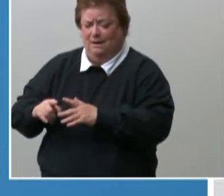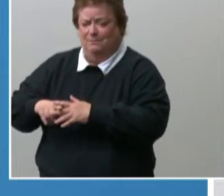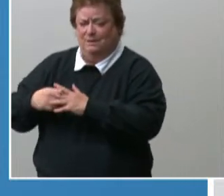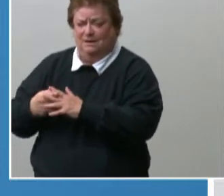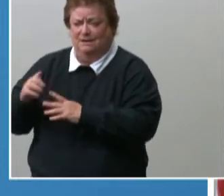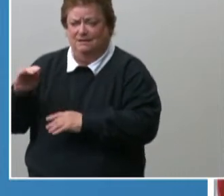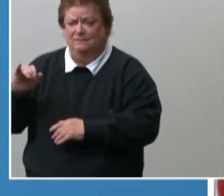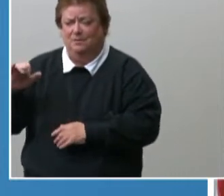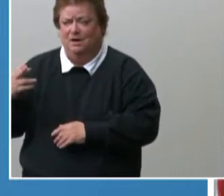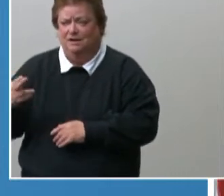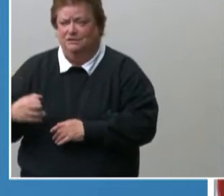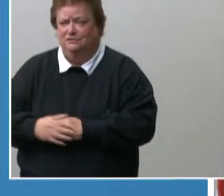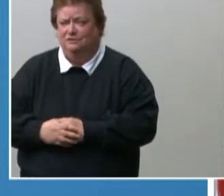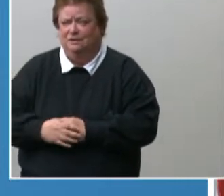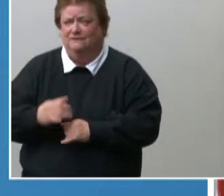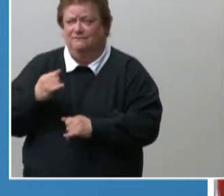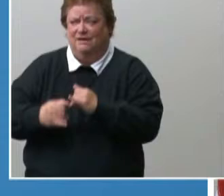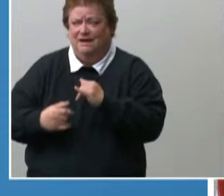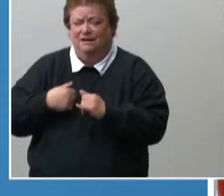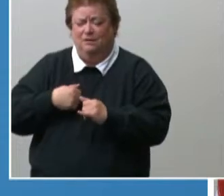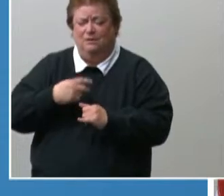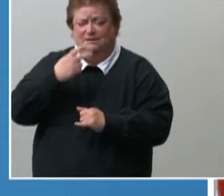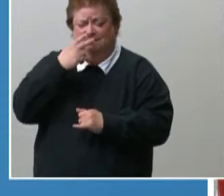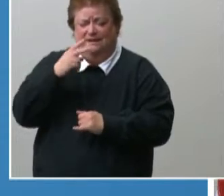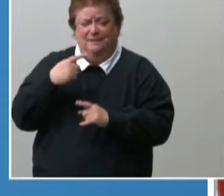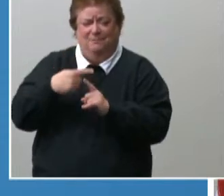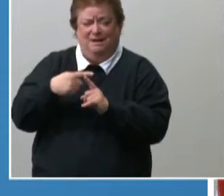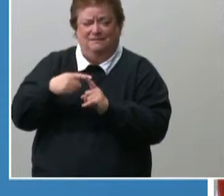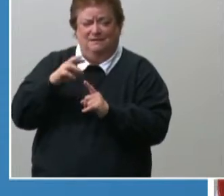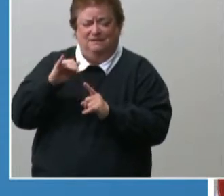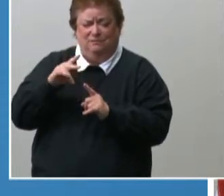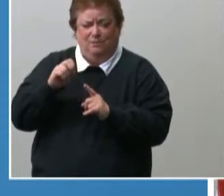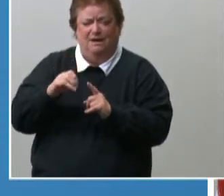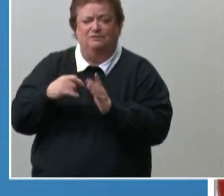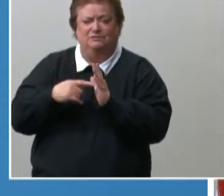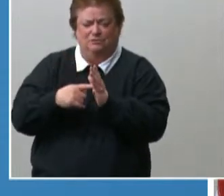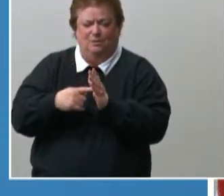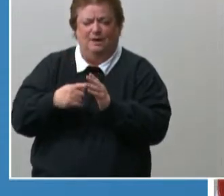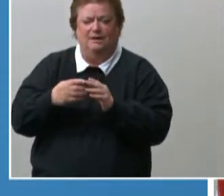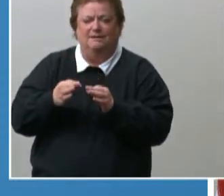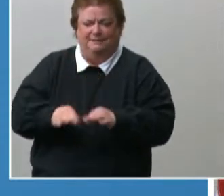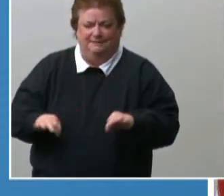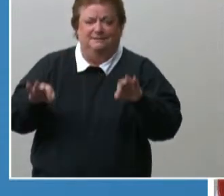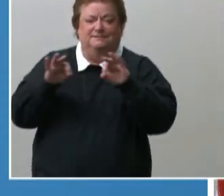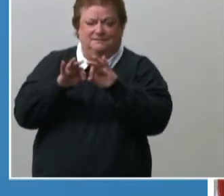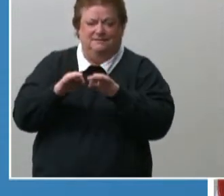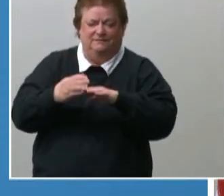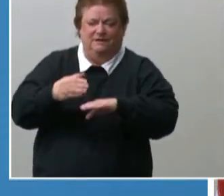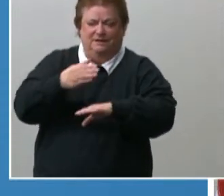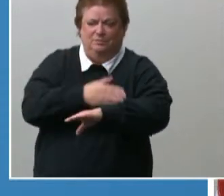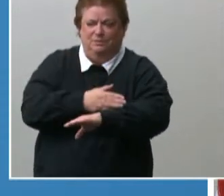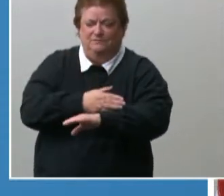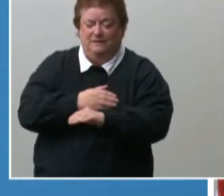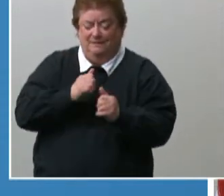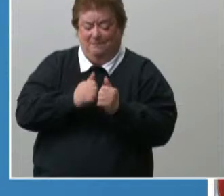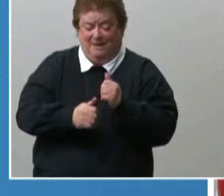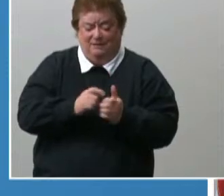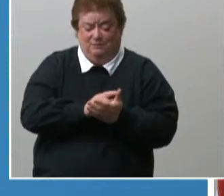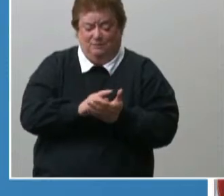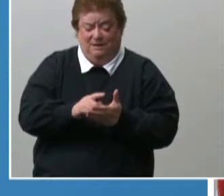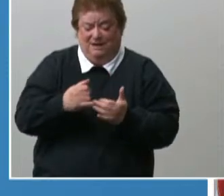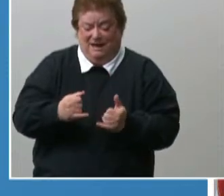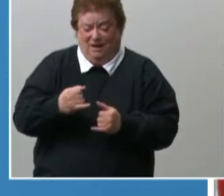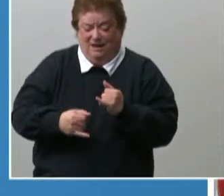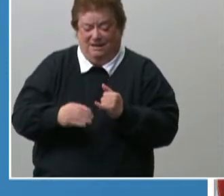March. And finally, we're seeing the positivity rate also show significant improvement. This past week, ending